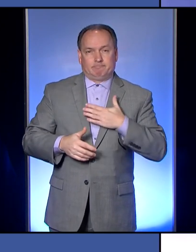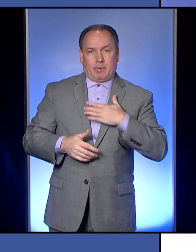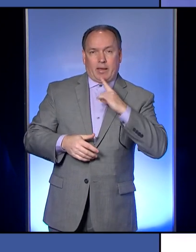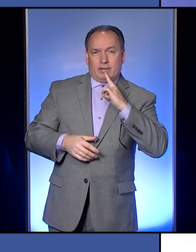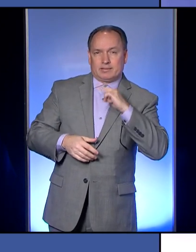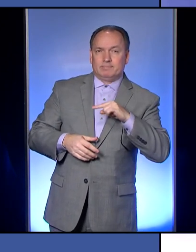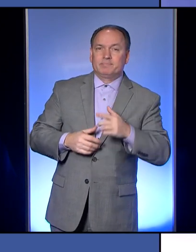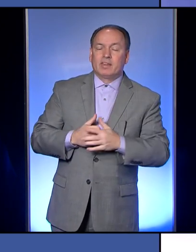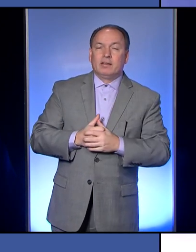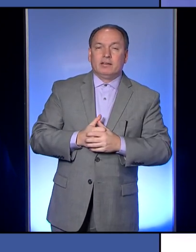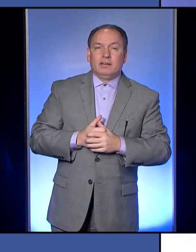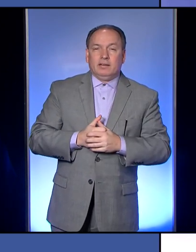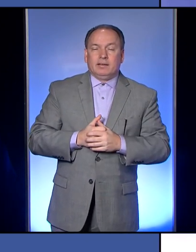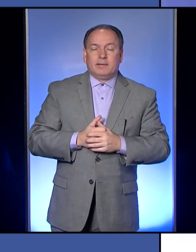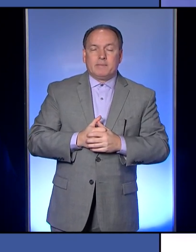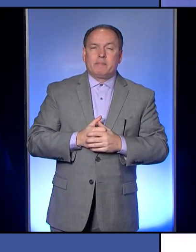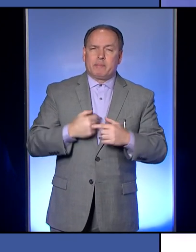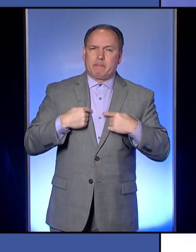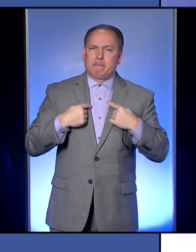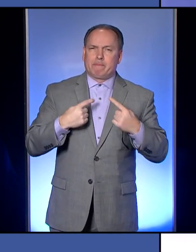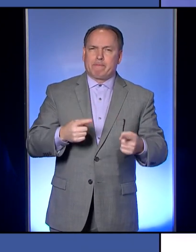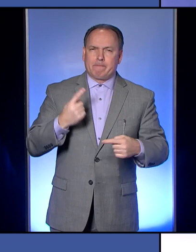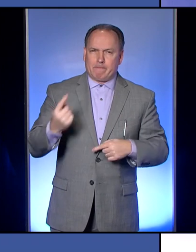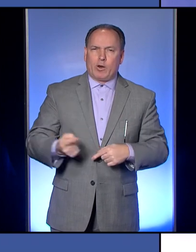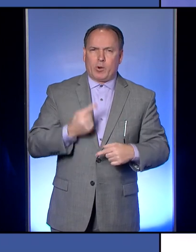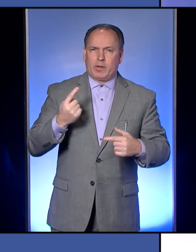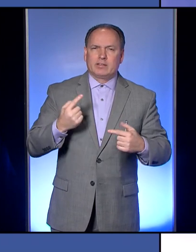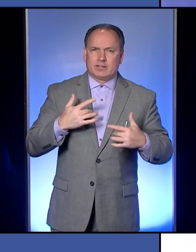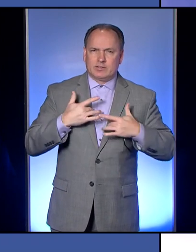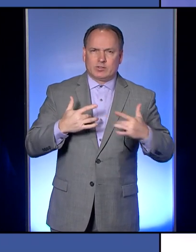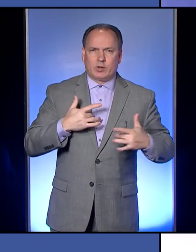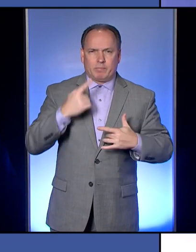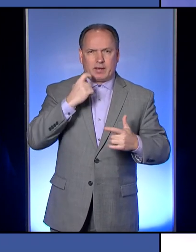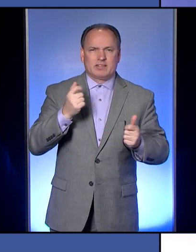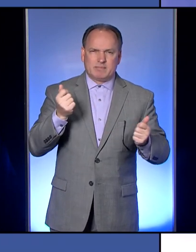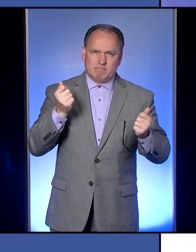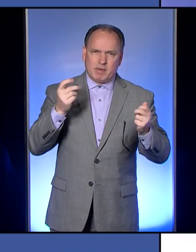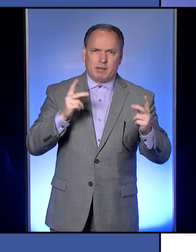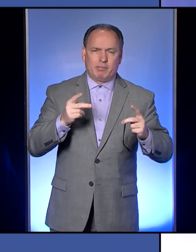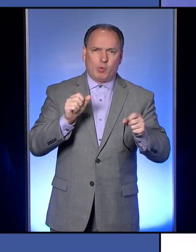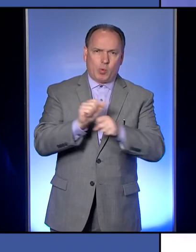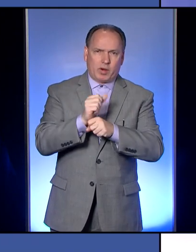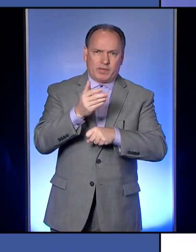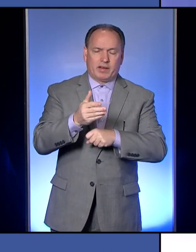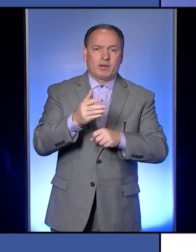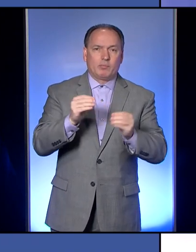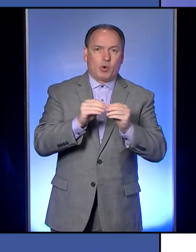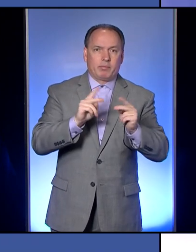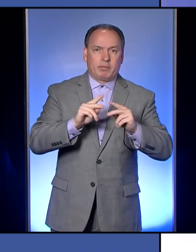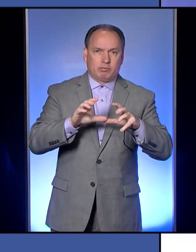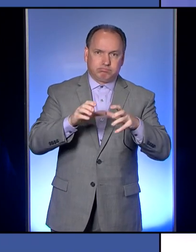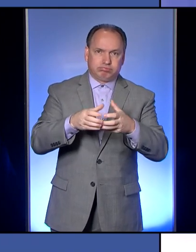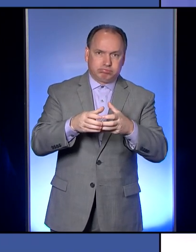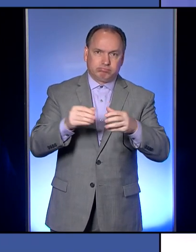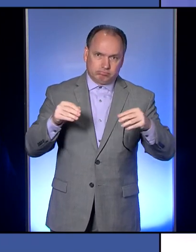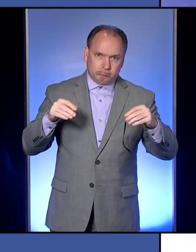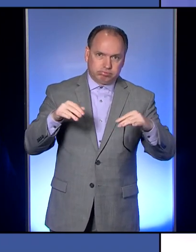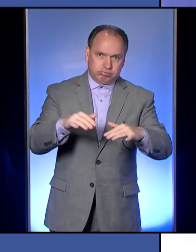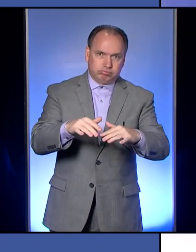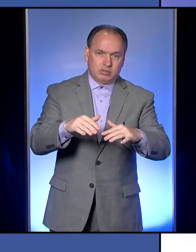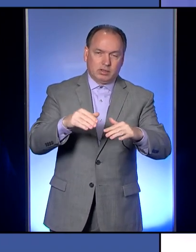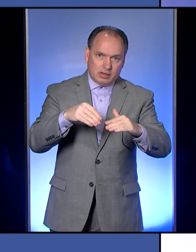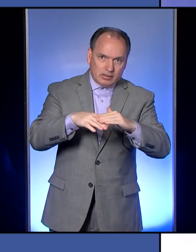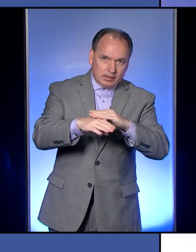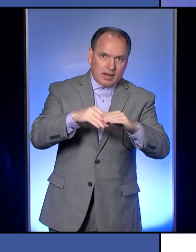been a concern since day one, just with the number of people who work there. And anytime there's more people gathering, you know, obviously the chances